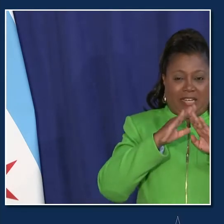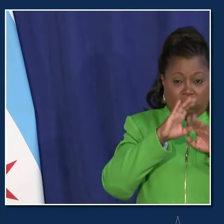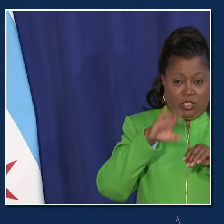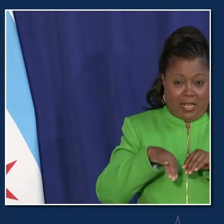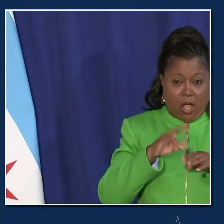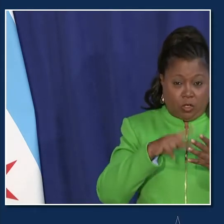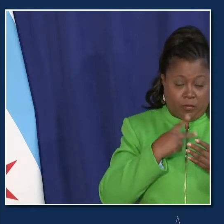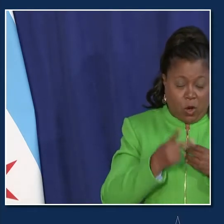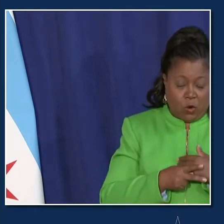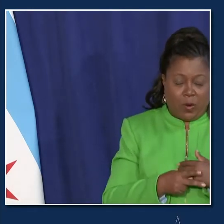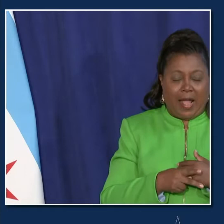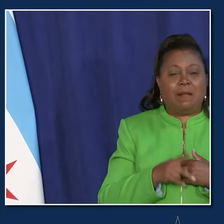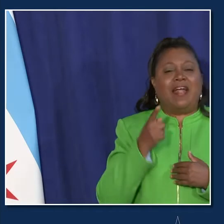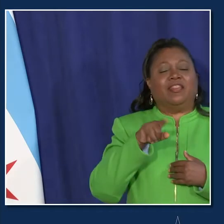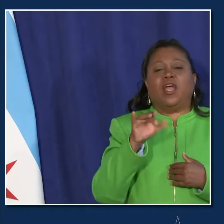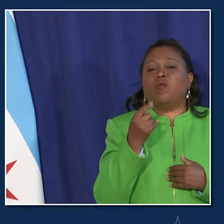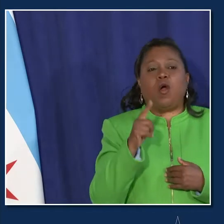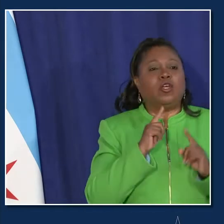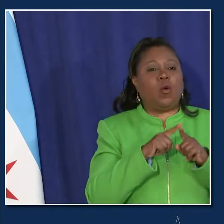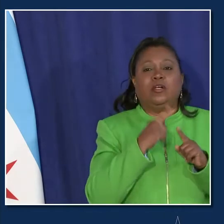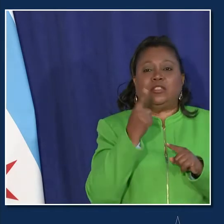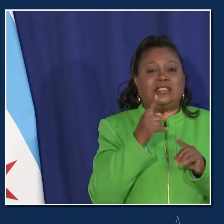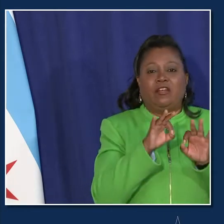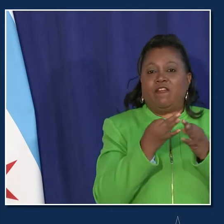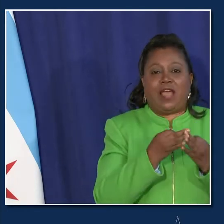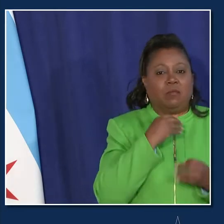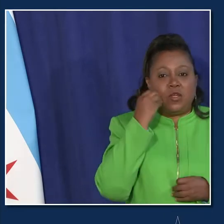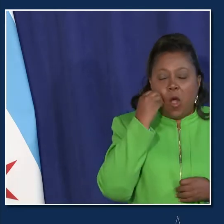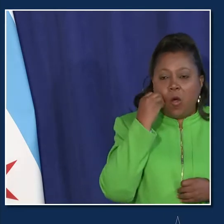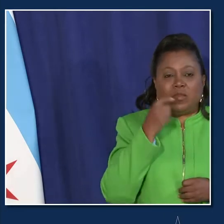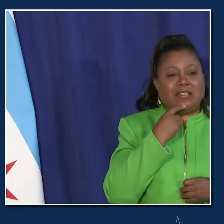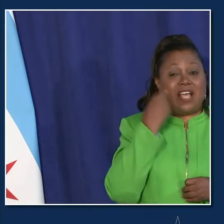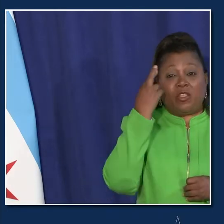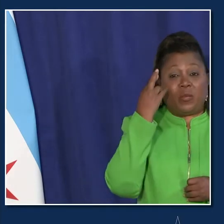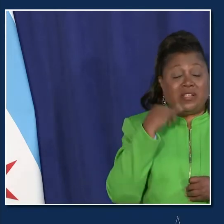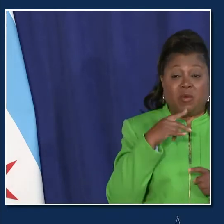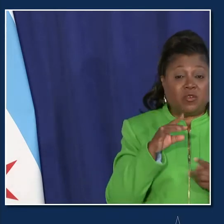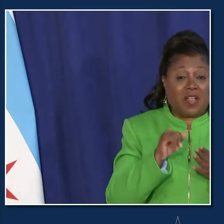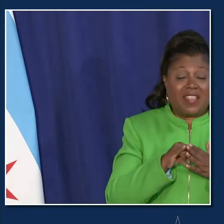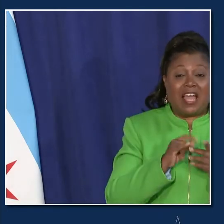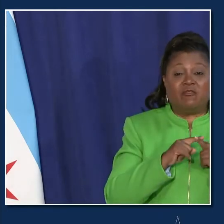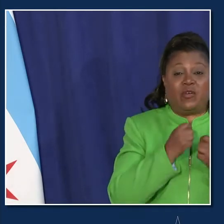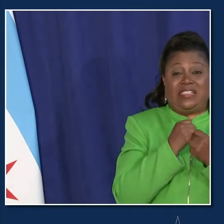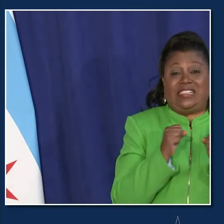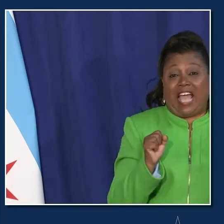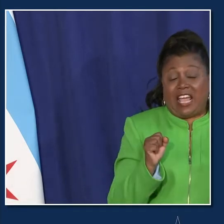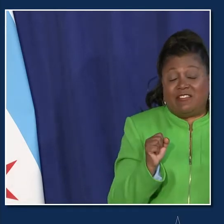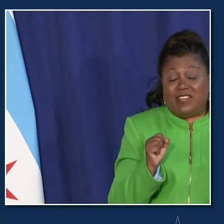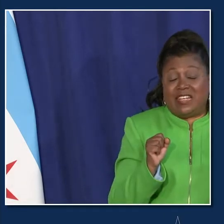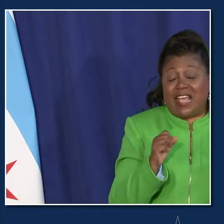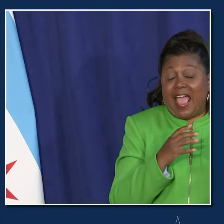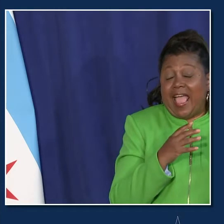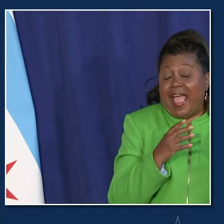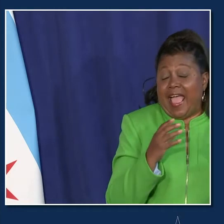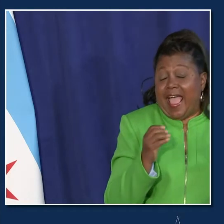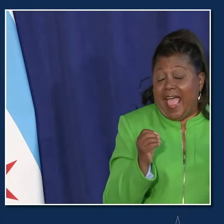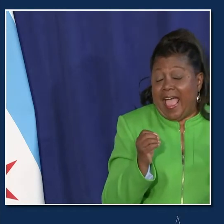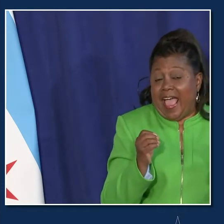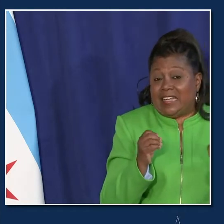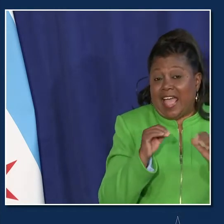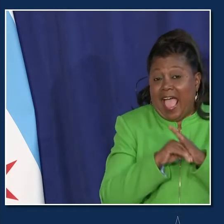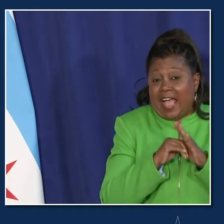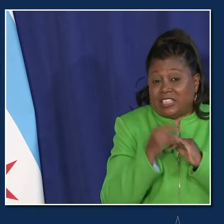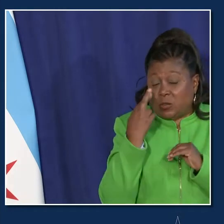Chicago program. They're only going to single-family homes. They said the reason that they're doing this is for safety and